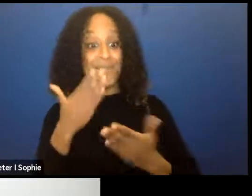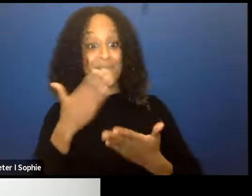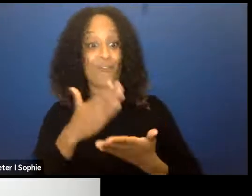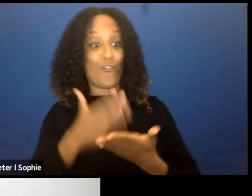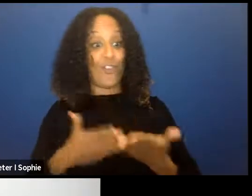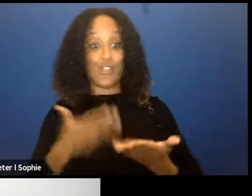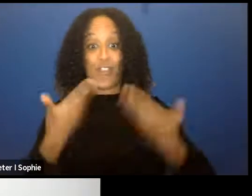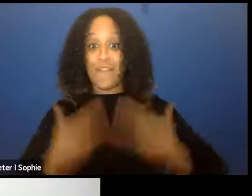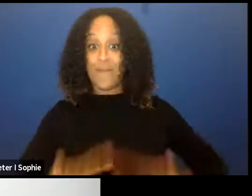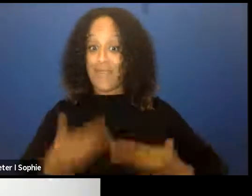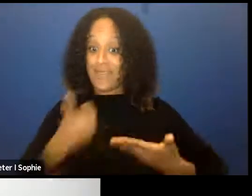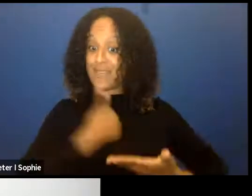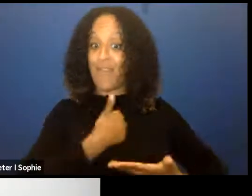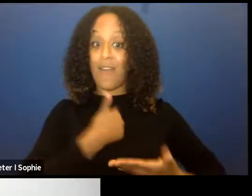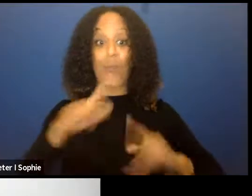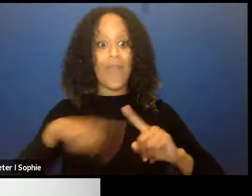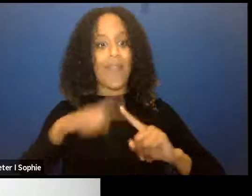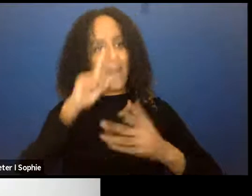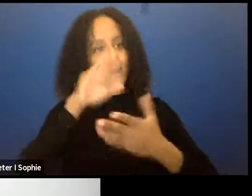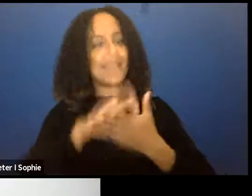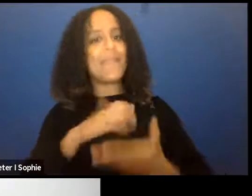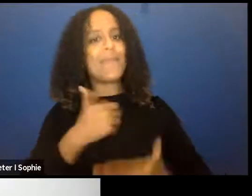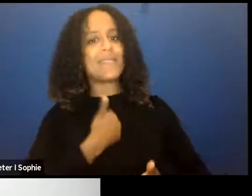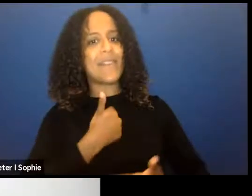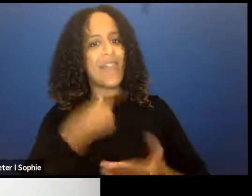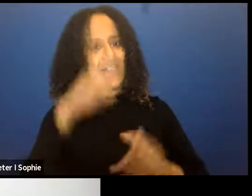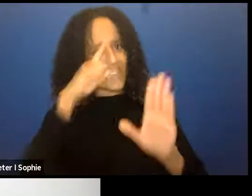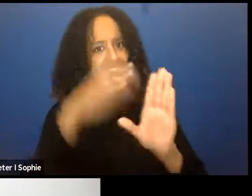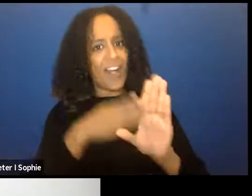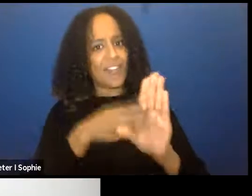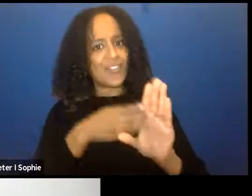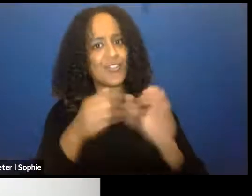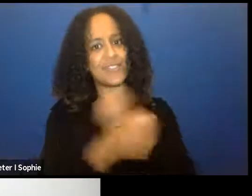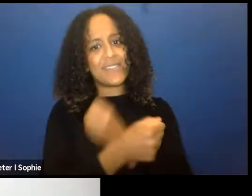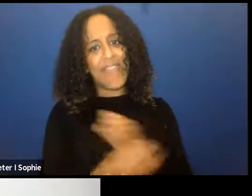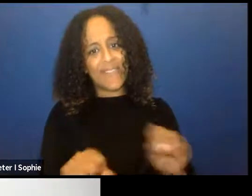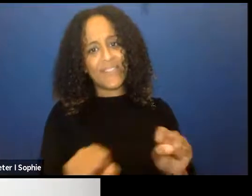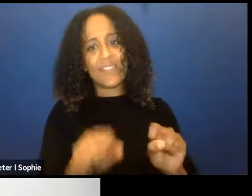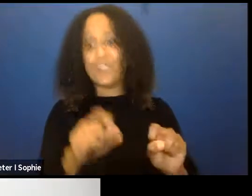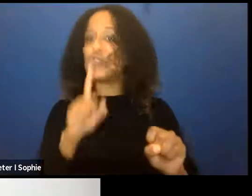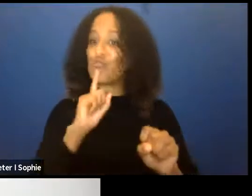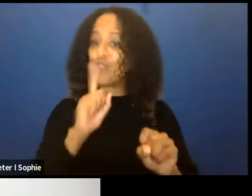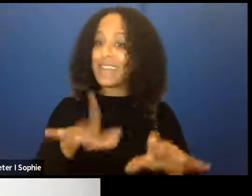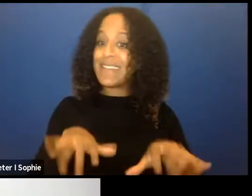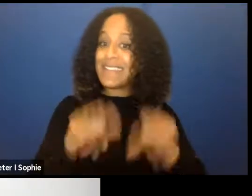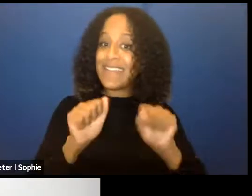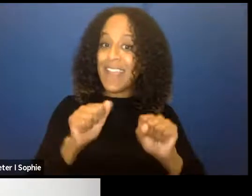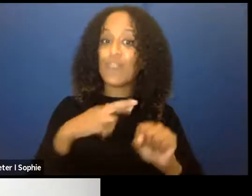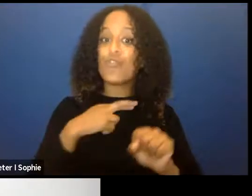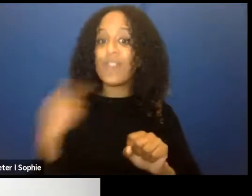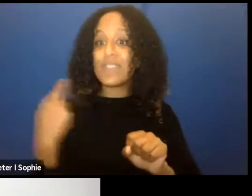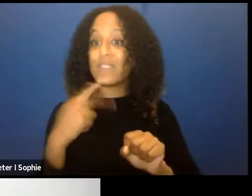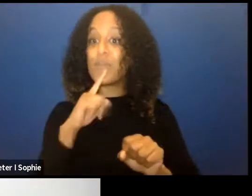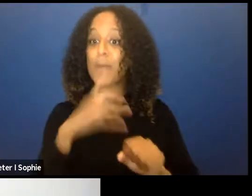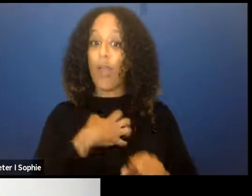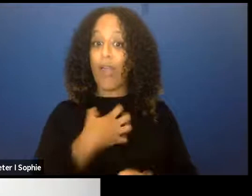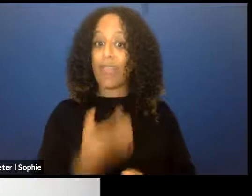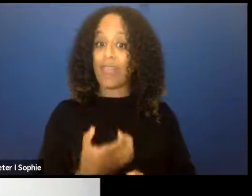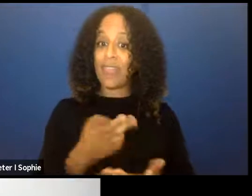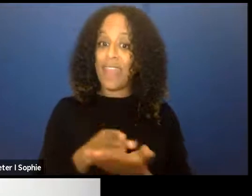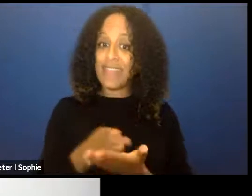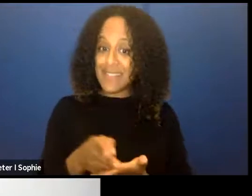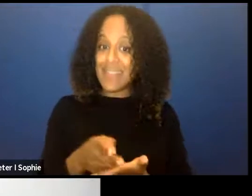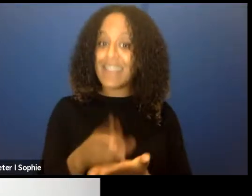I believe that I'm in a place where I have psychological safety, to be able to take risks, to be authentic and be